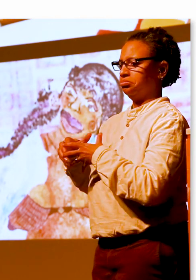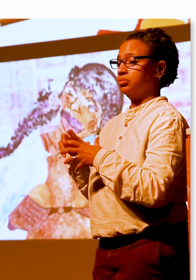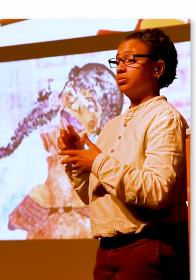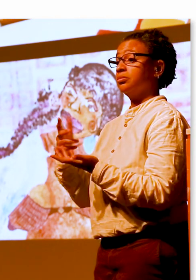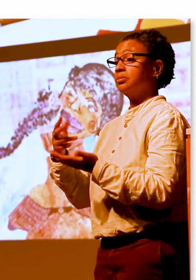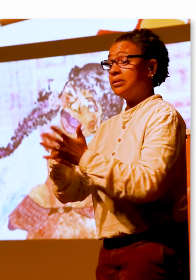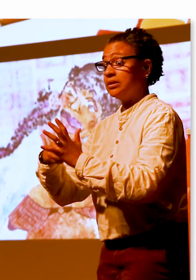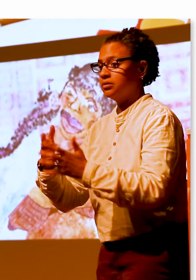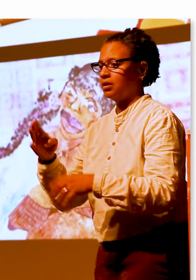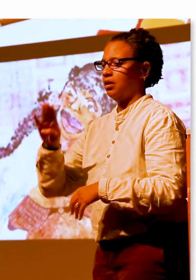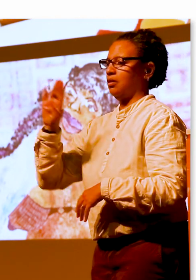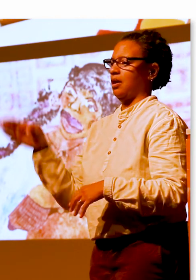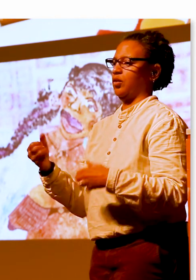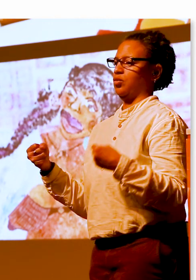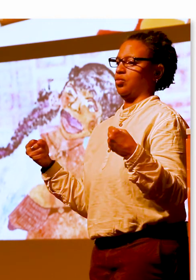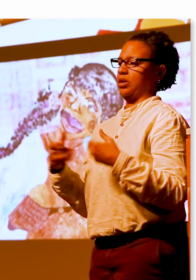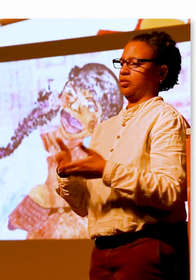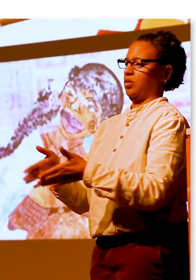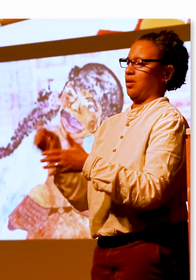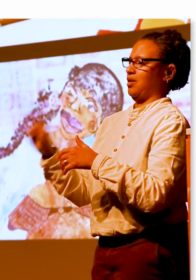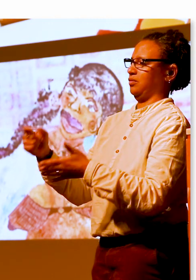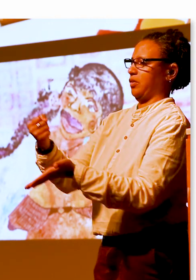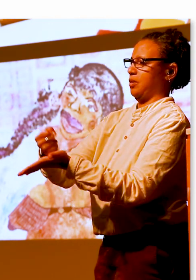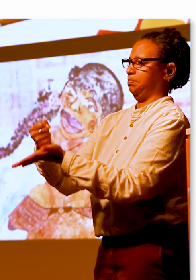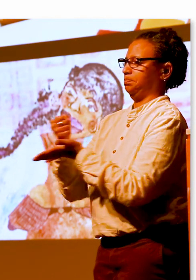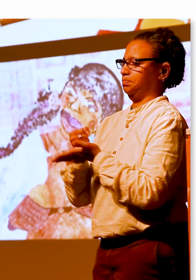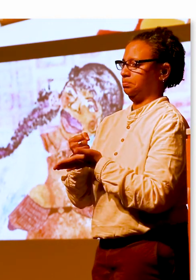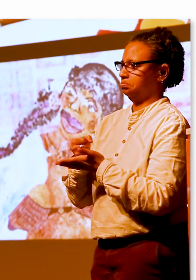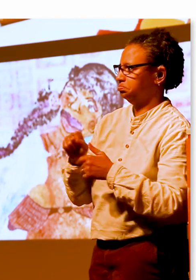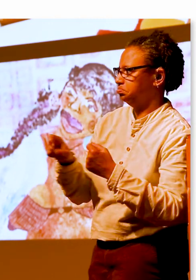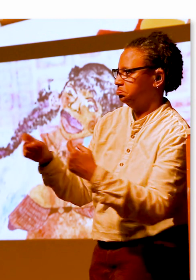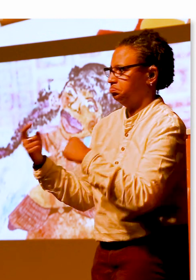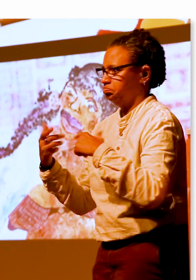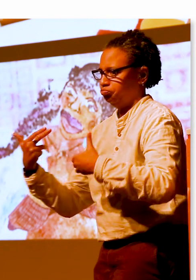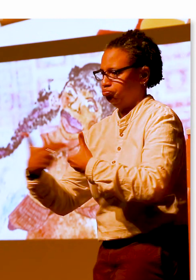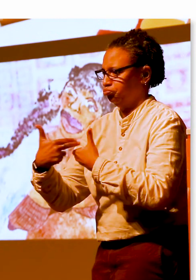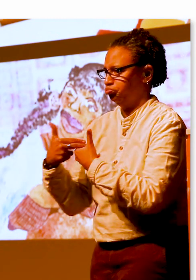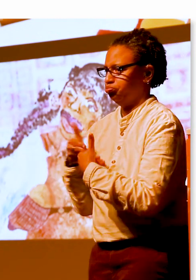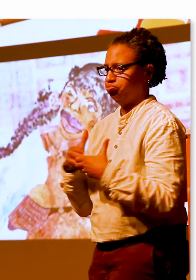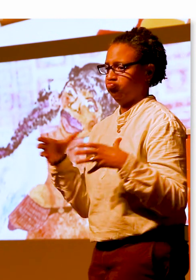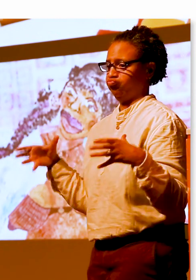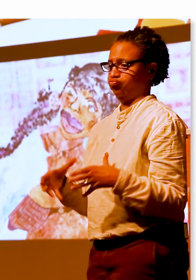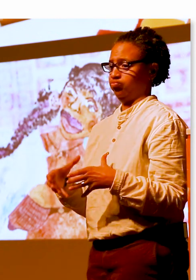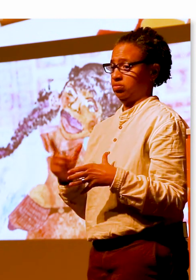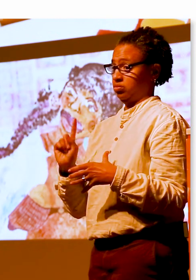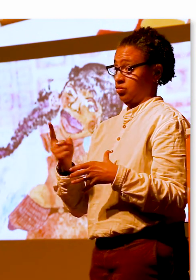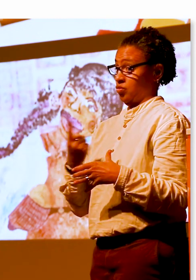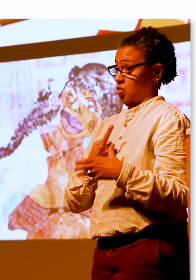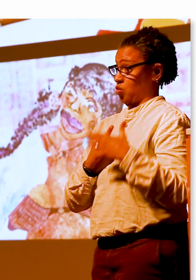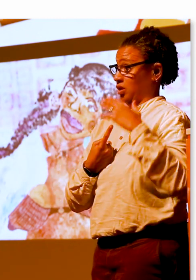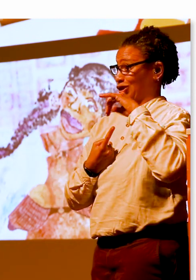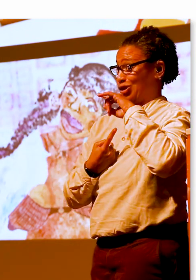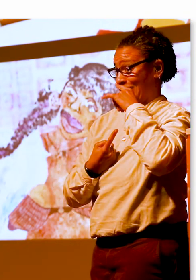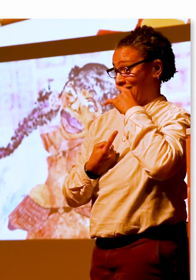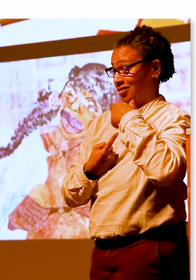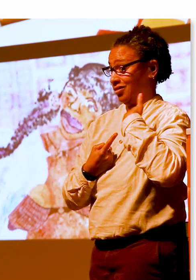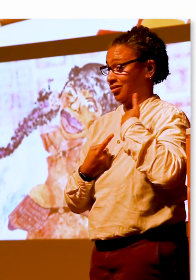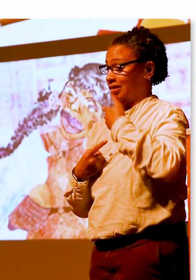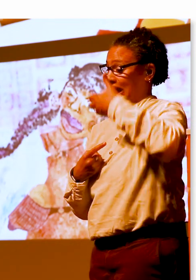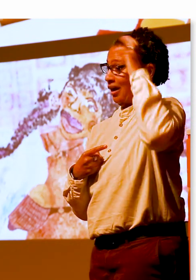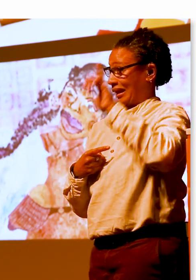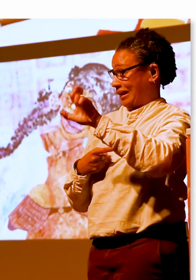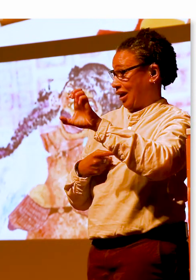big idea. I'm an only child and a Leo, and asking for help is just not my way. But it is the projects that I've